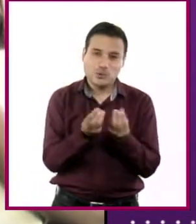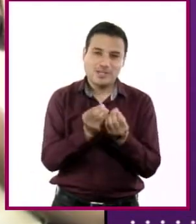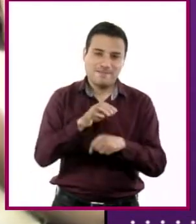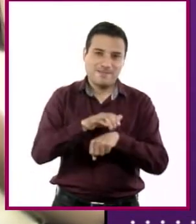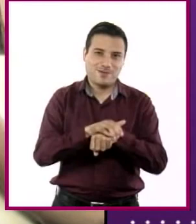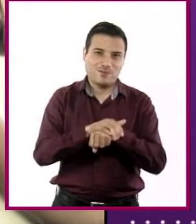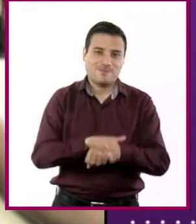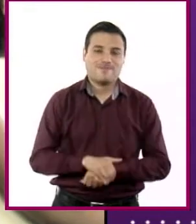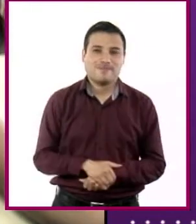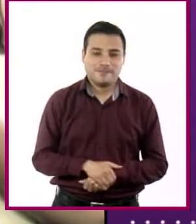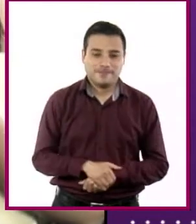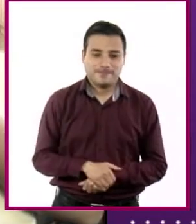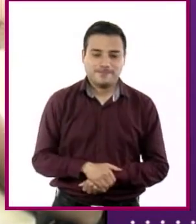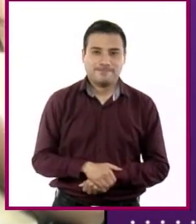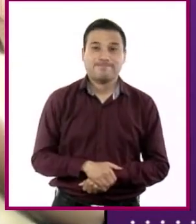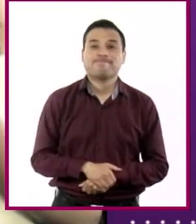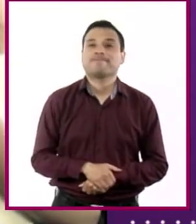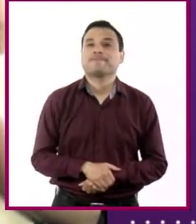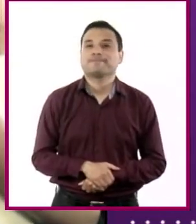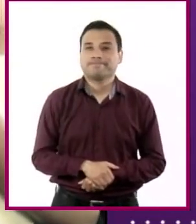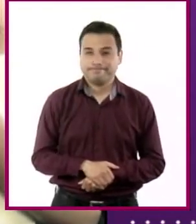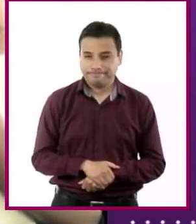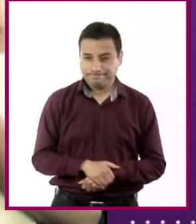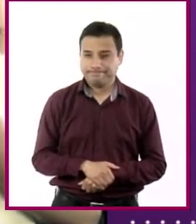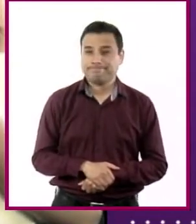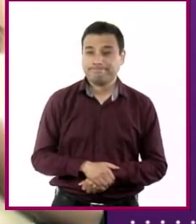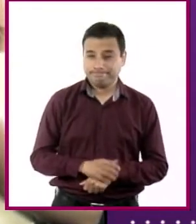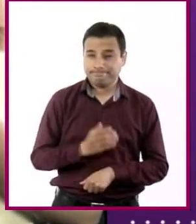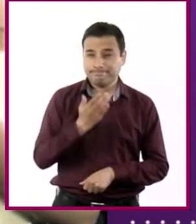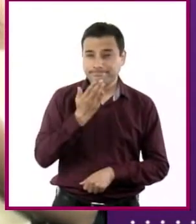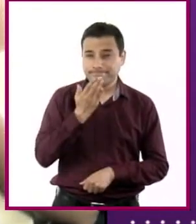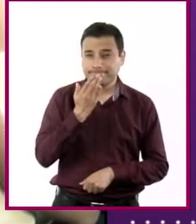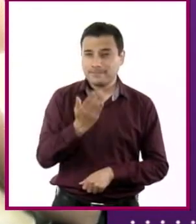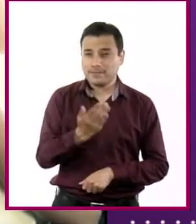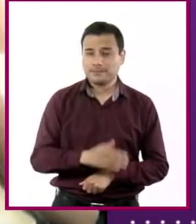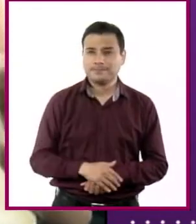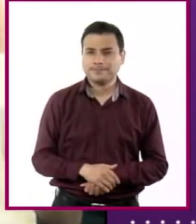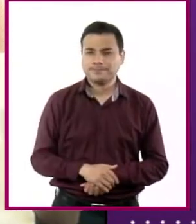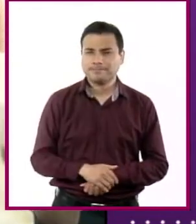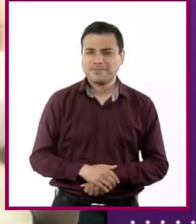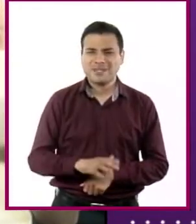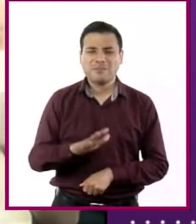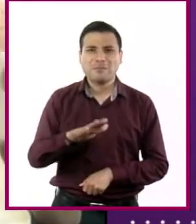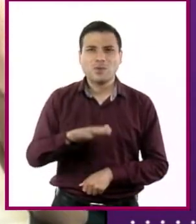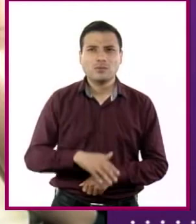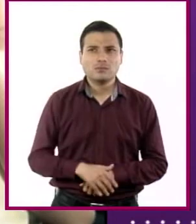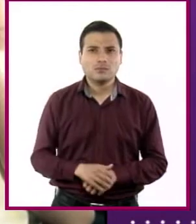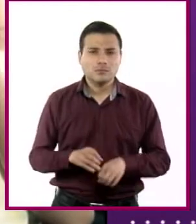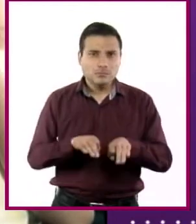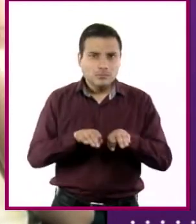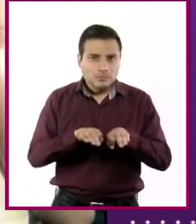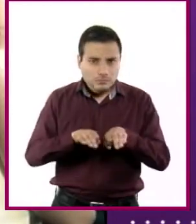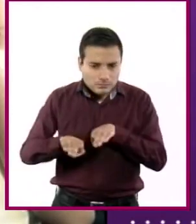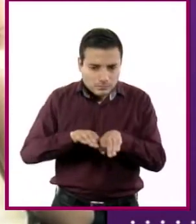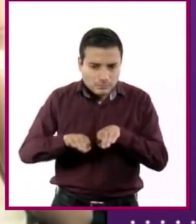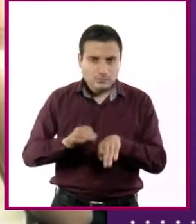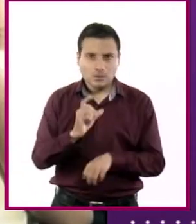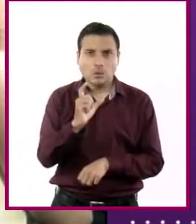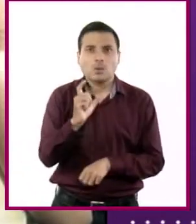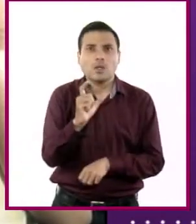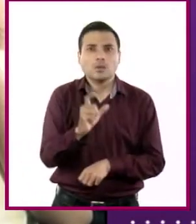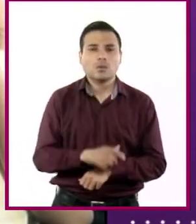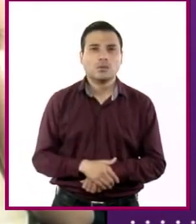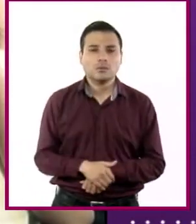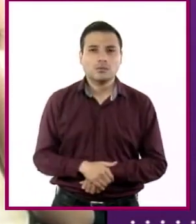Oh, that is just fine, dear. But tell me, when do you work?